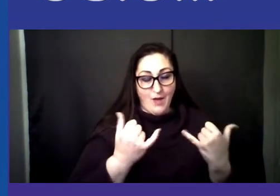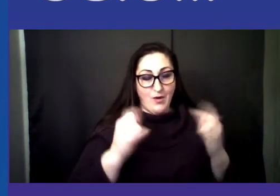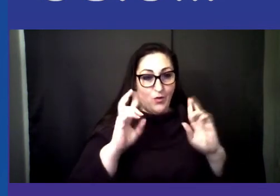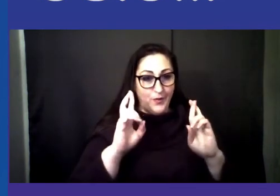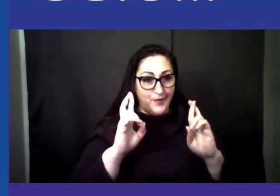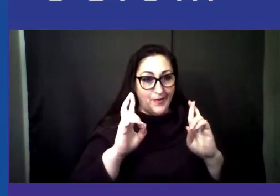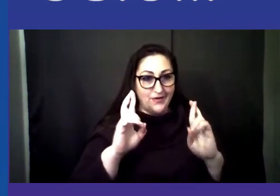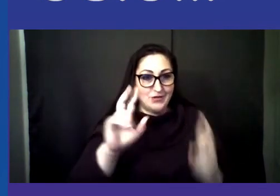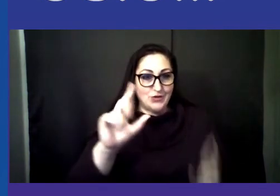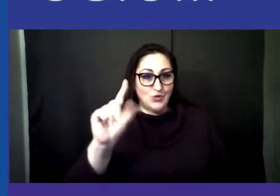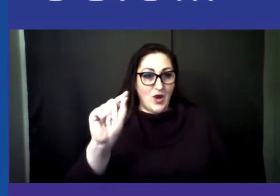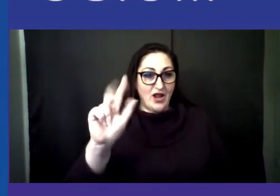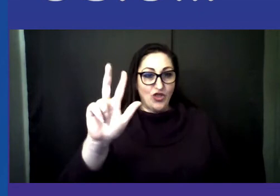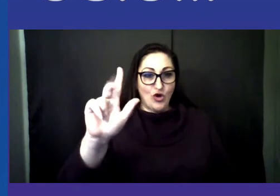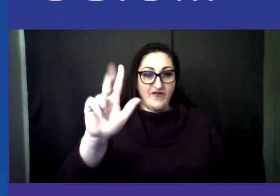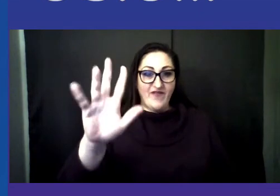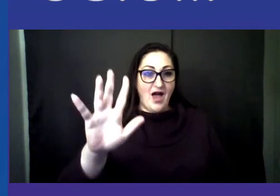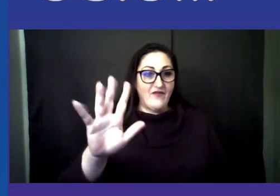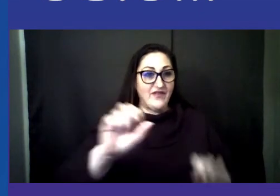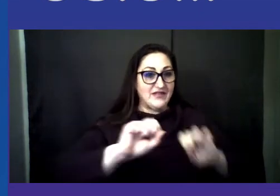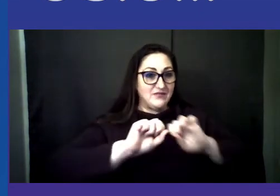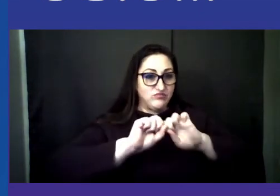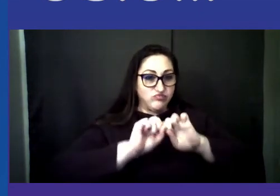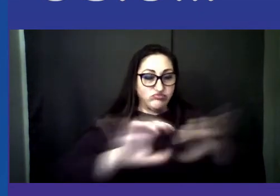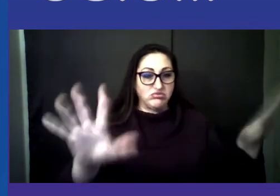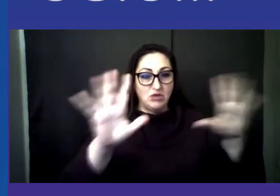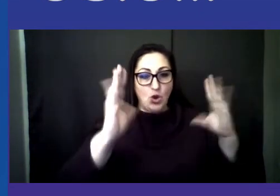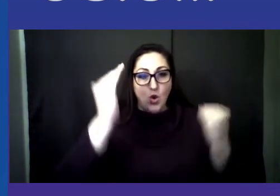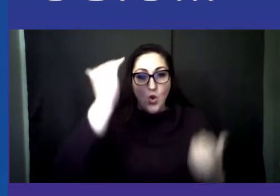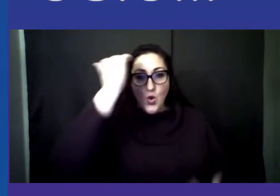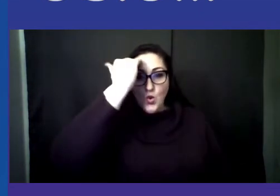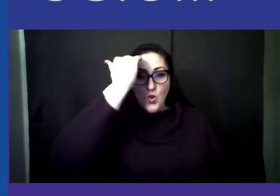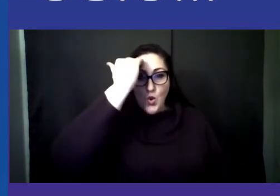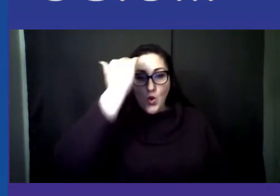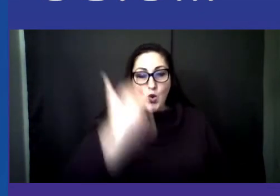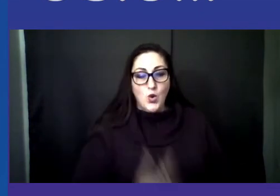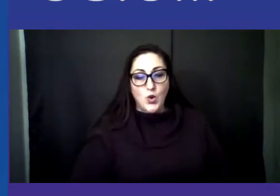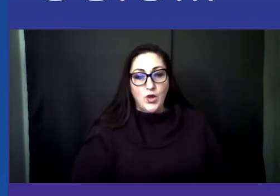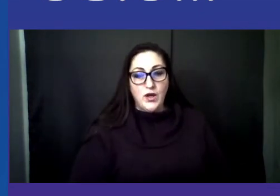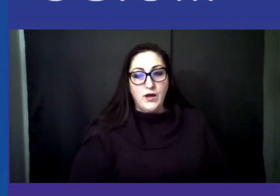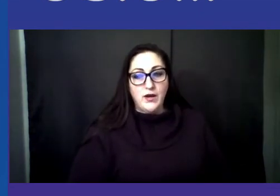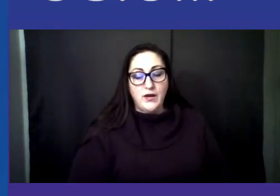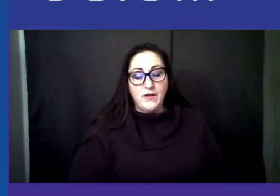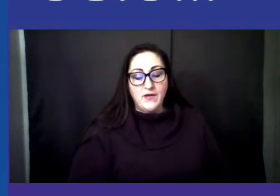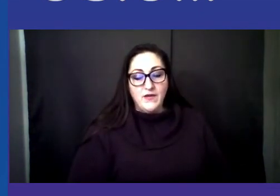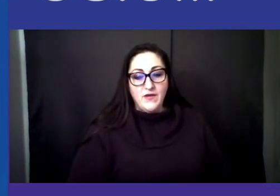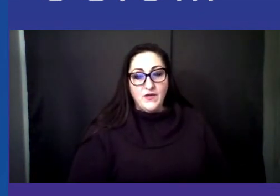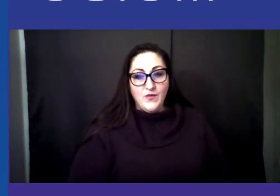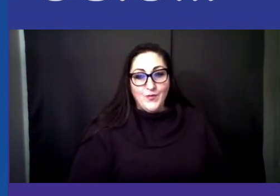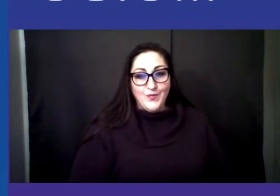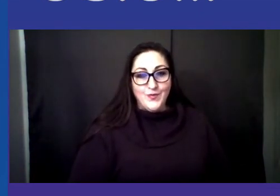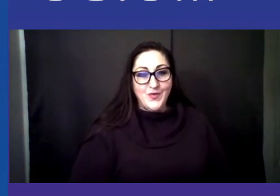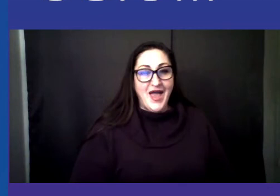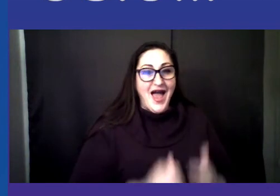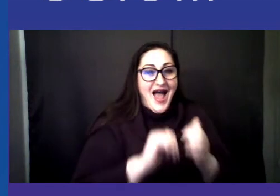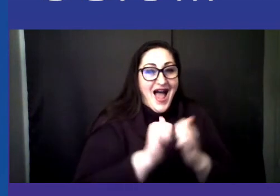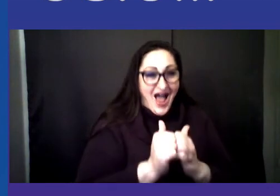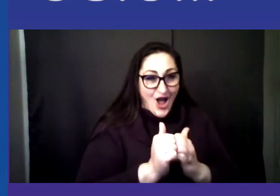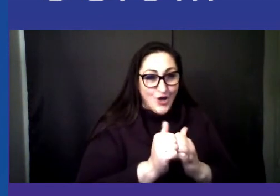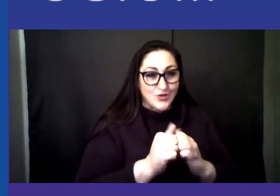a thing and is widely known is how to produce joy through